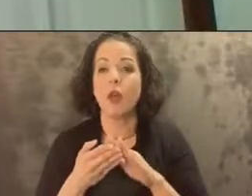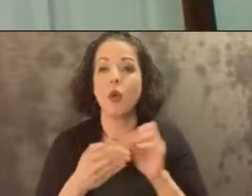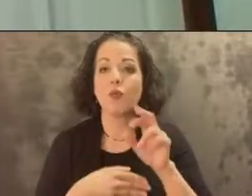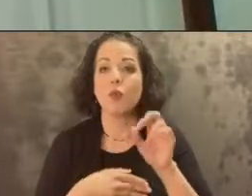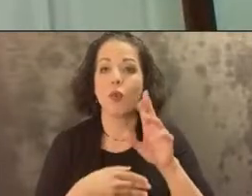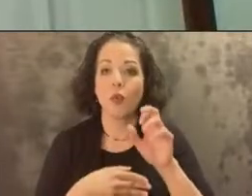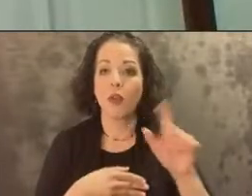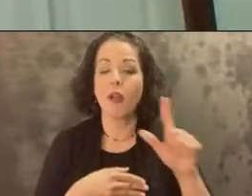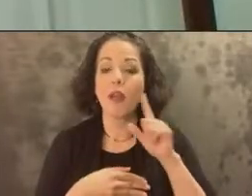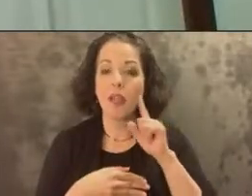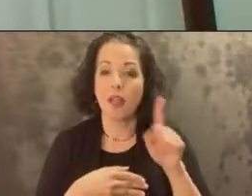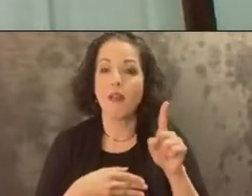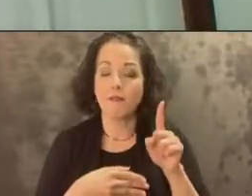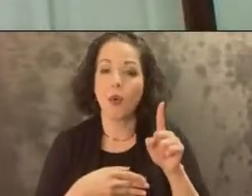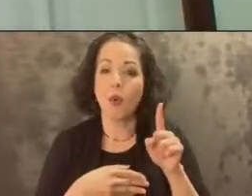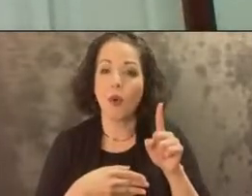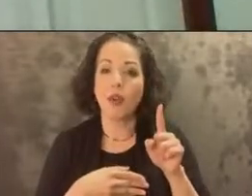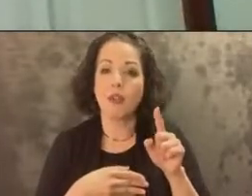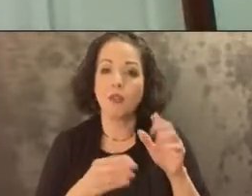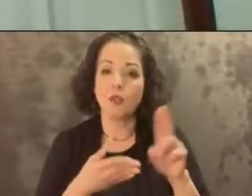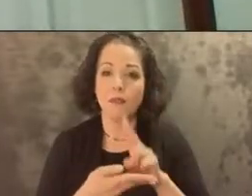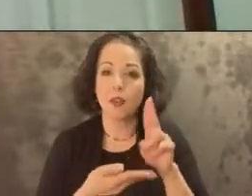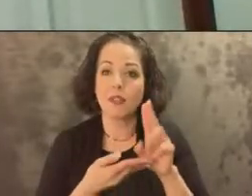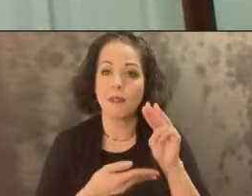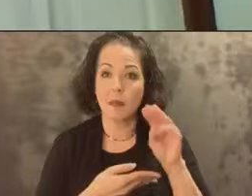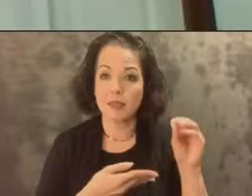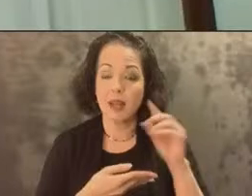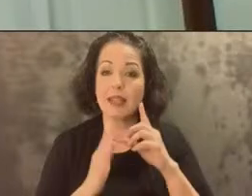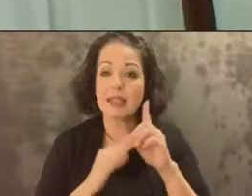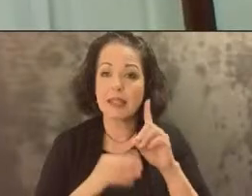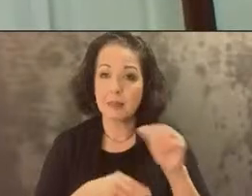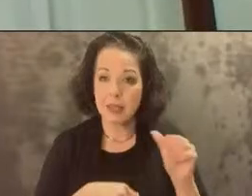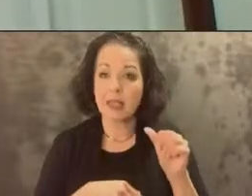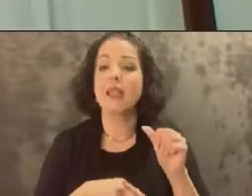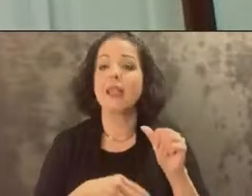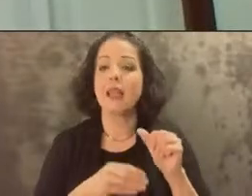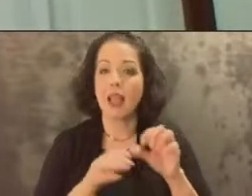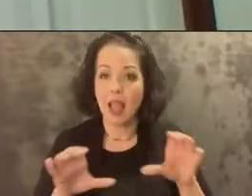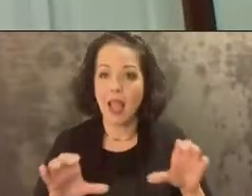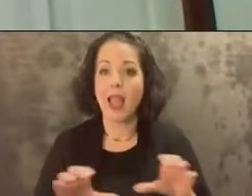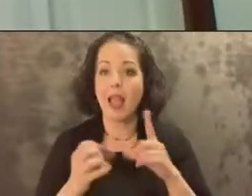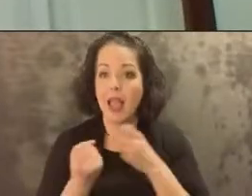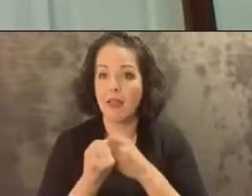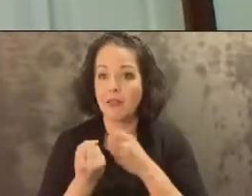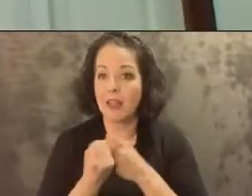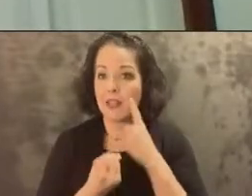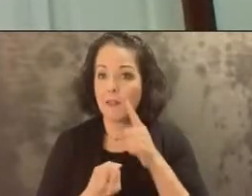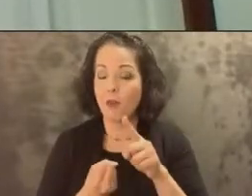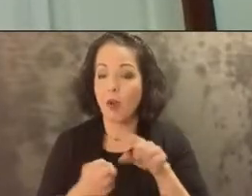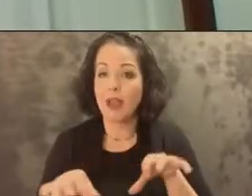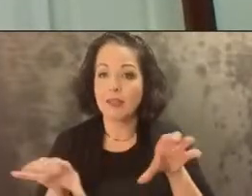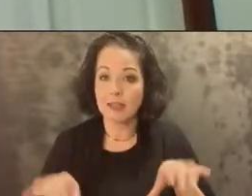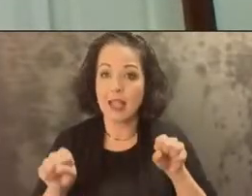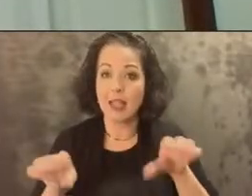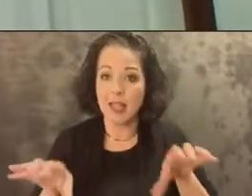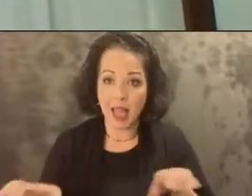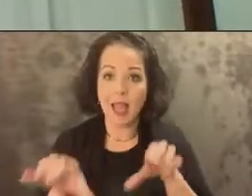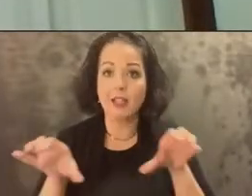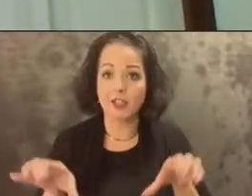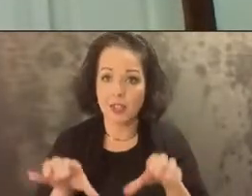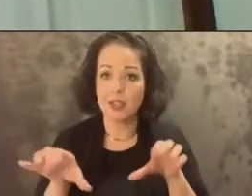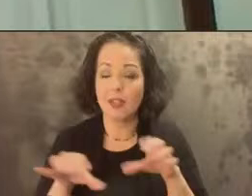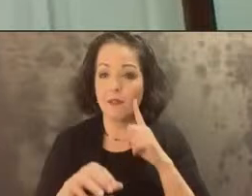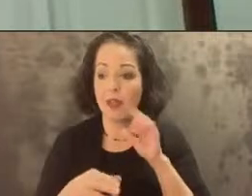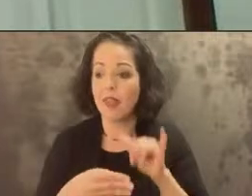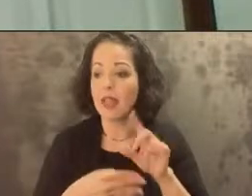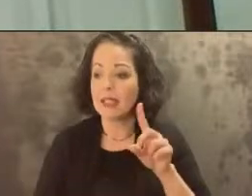of Montana, and a representative of Disability Data Advocates Taking Action, or DISDATA.